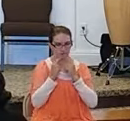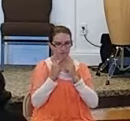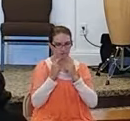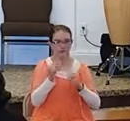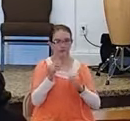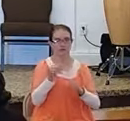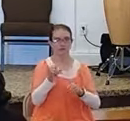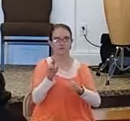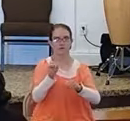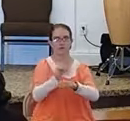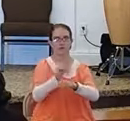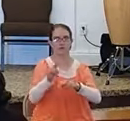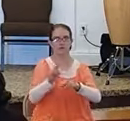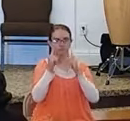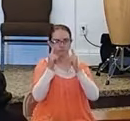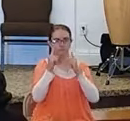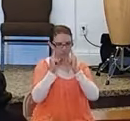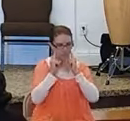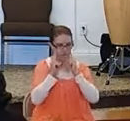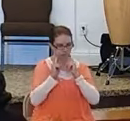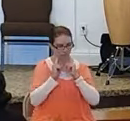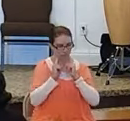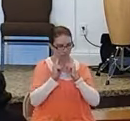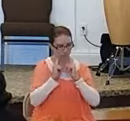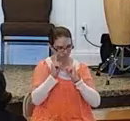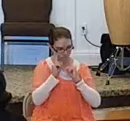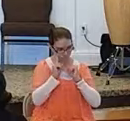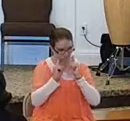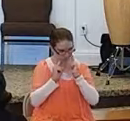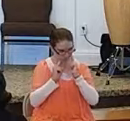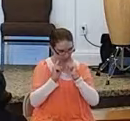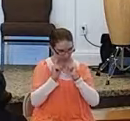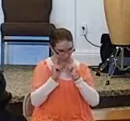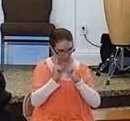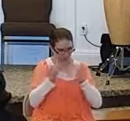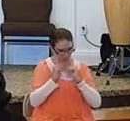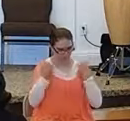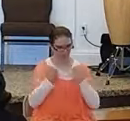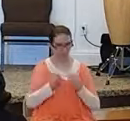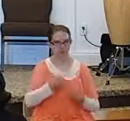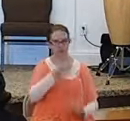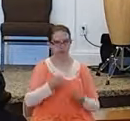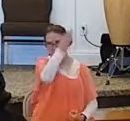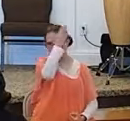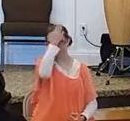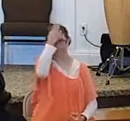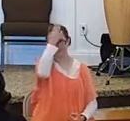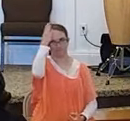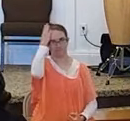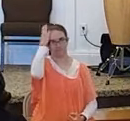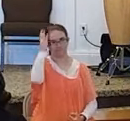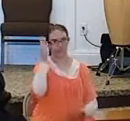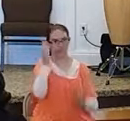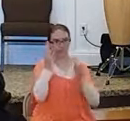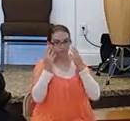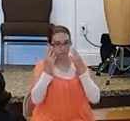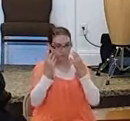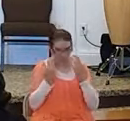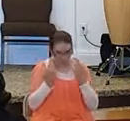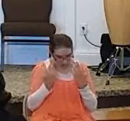of times. All these people are following, they're all weeping, they're all dressed in black, and everything is all gloomy and